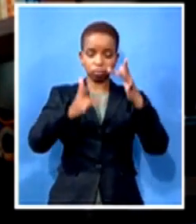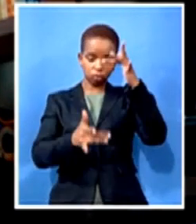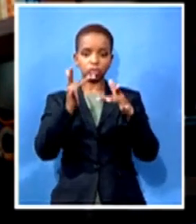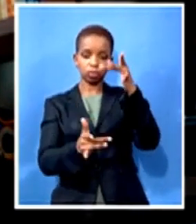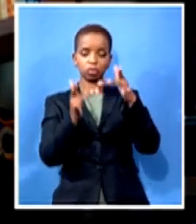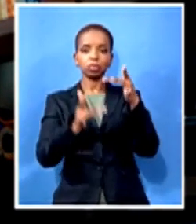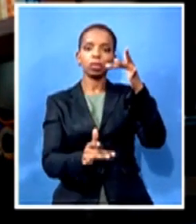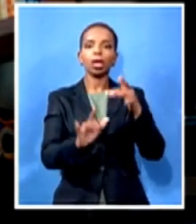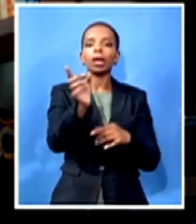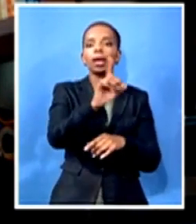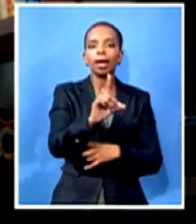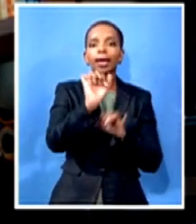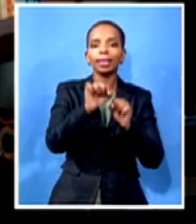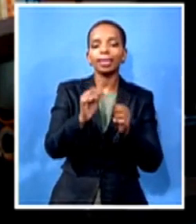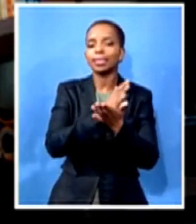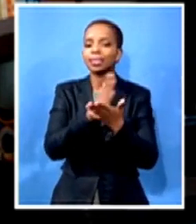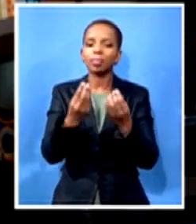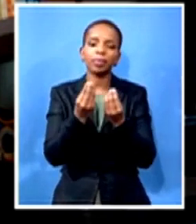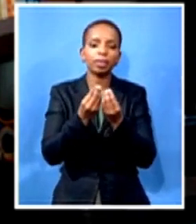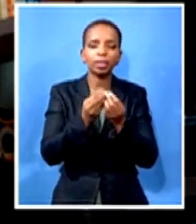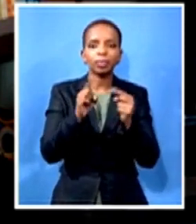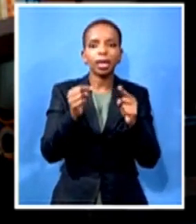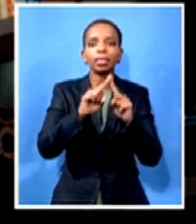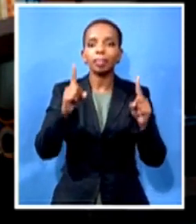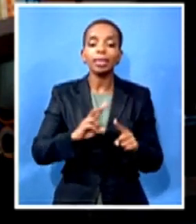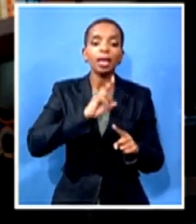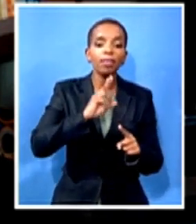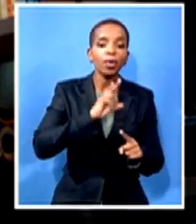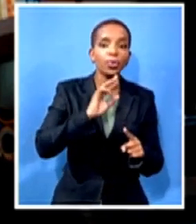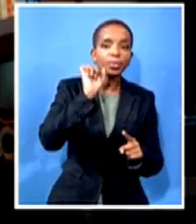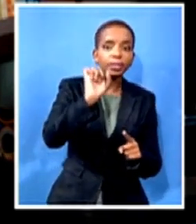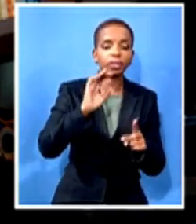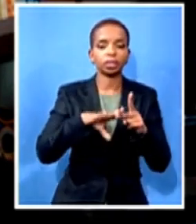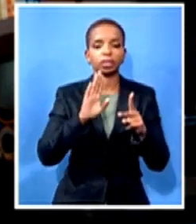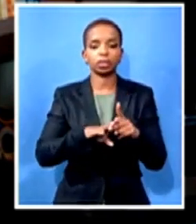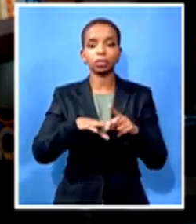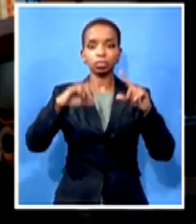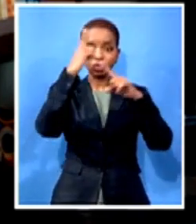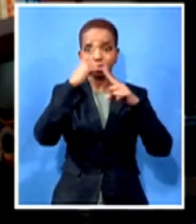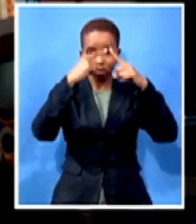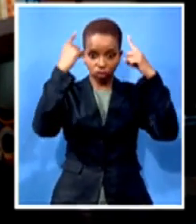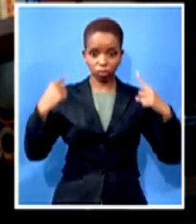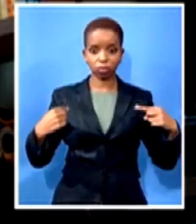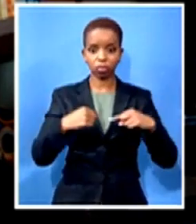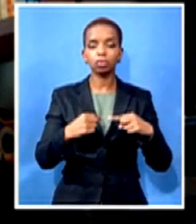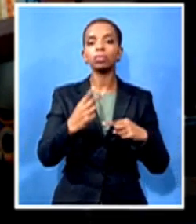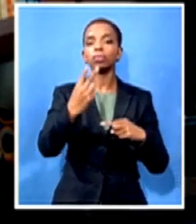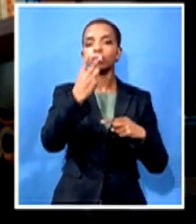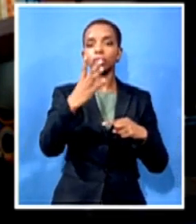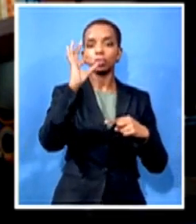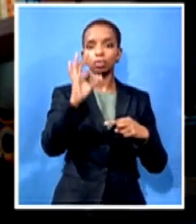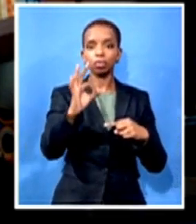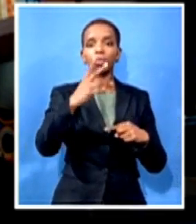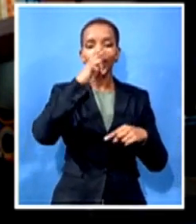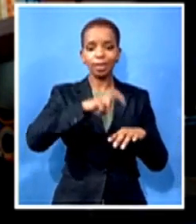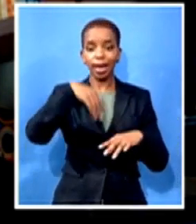video, staging. Ensure that you've staged the environment and that you have enough light so that people can actually see you, and